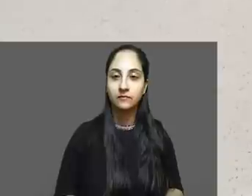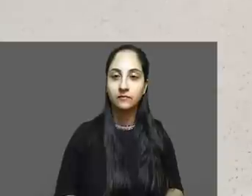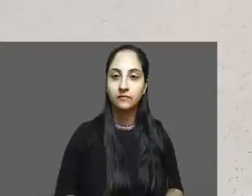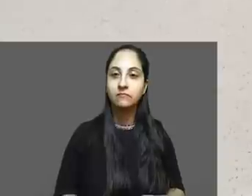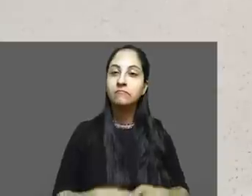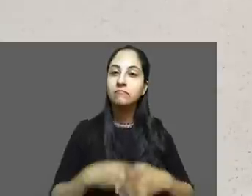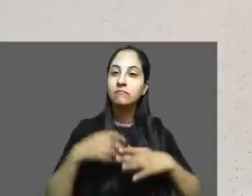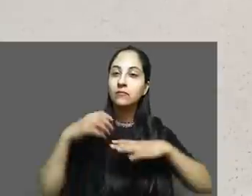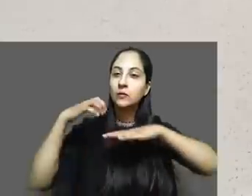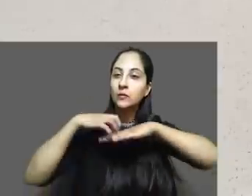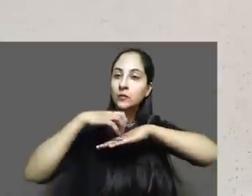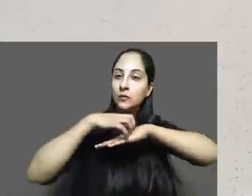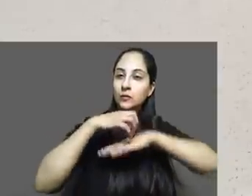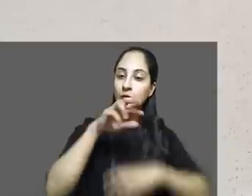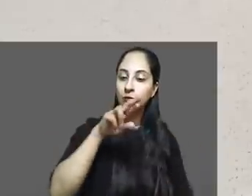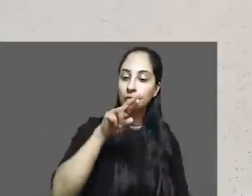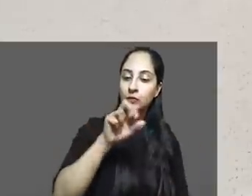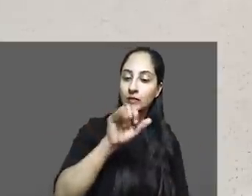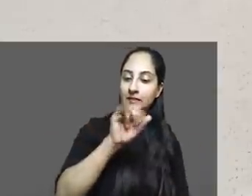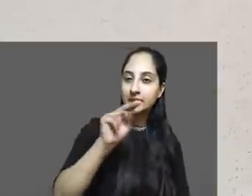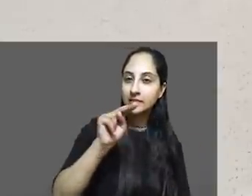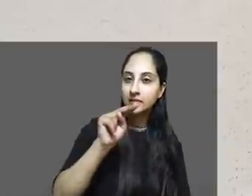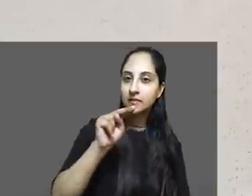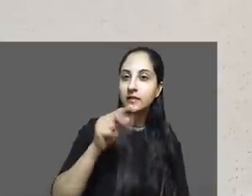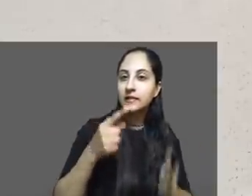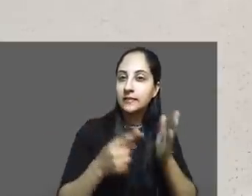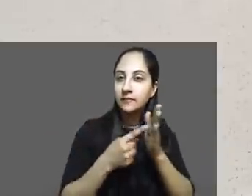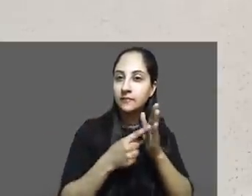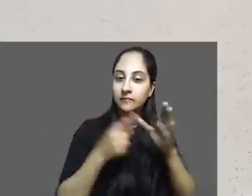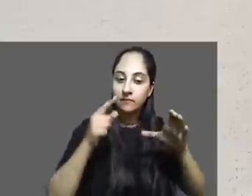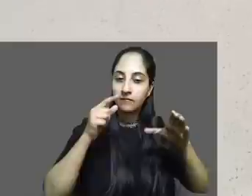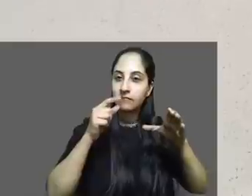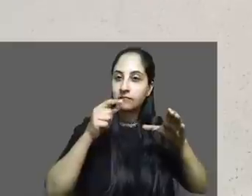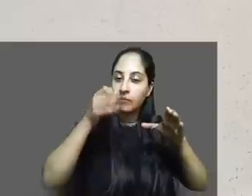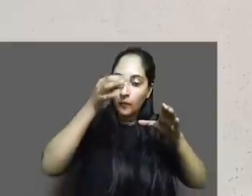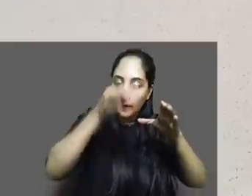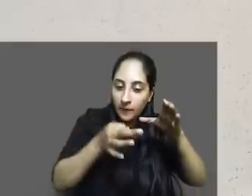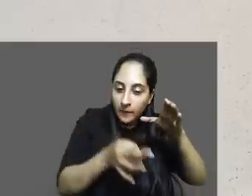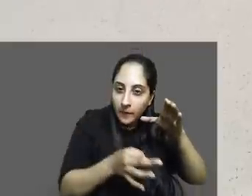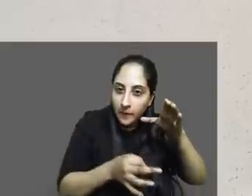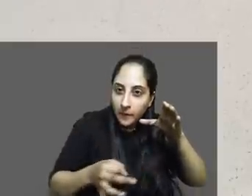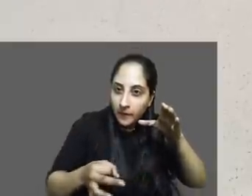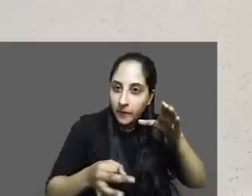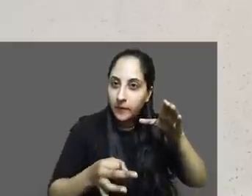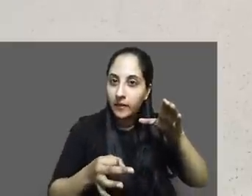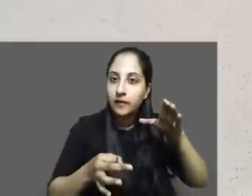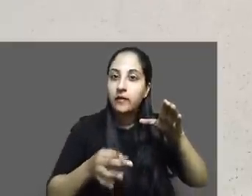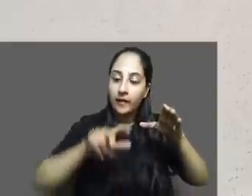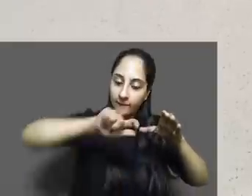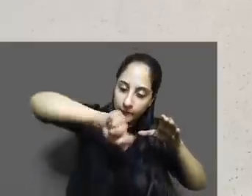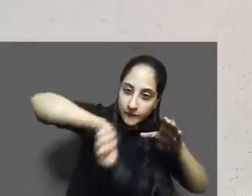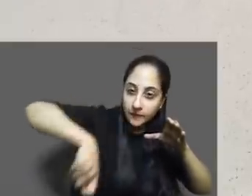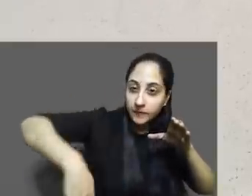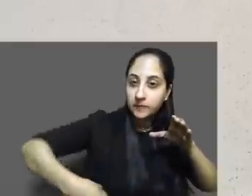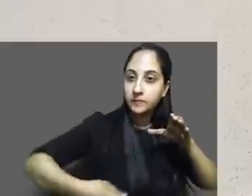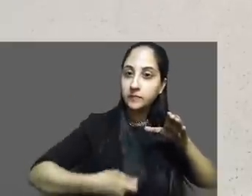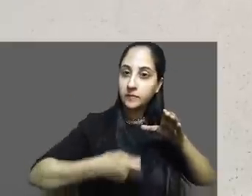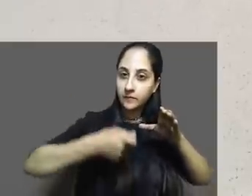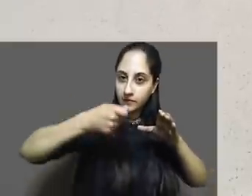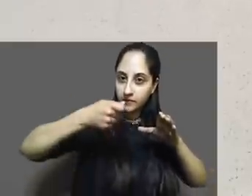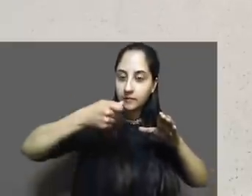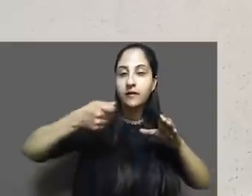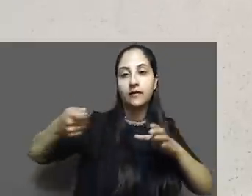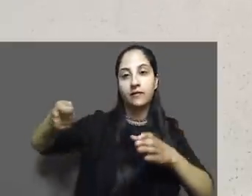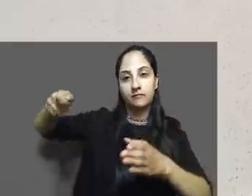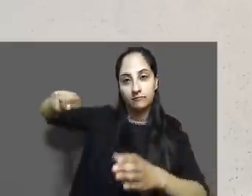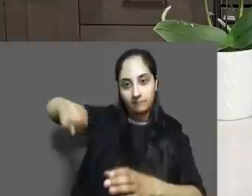And maybe just go deep to get some raisins, because the raisins normally go and